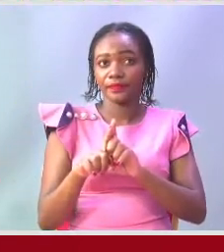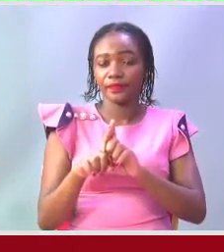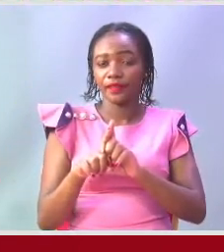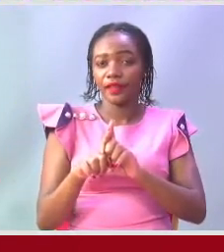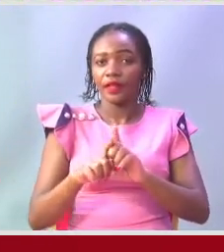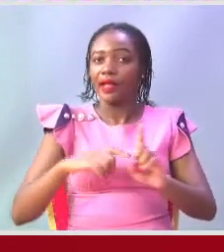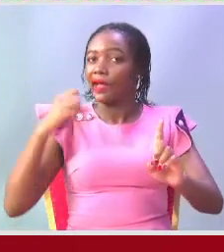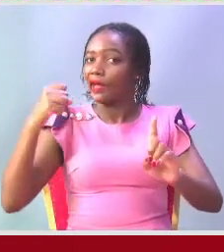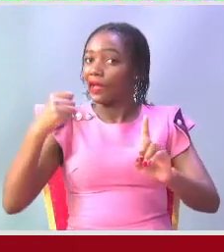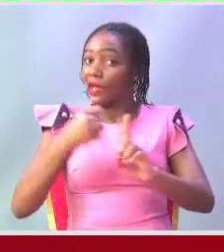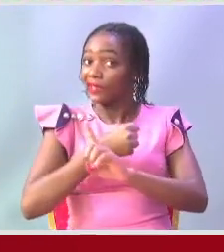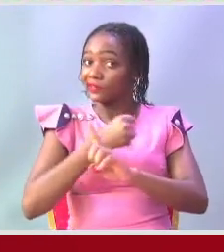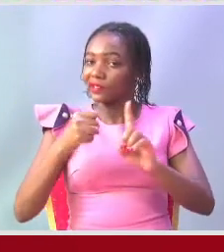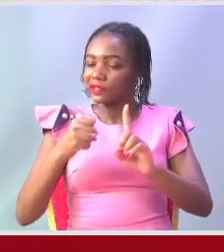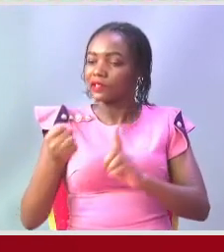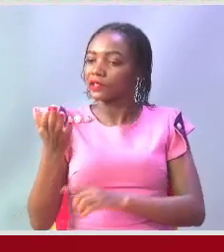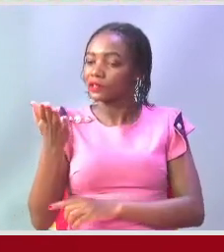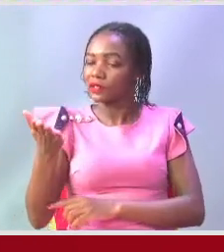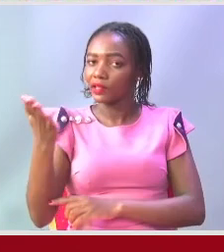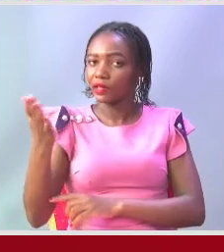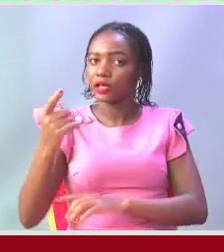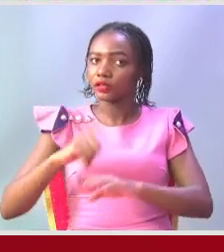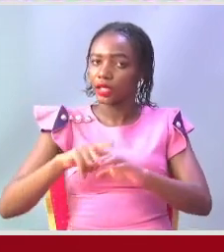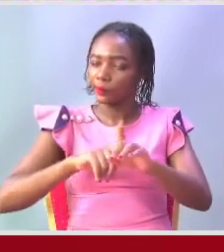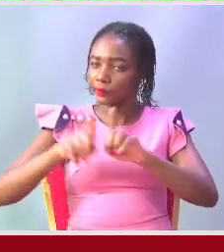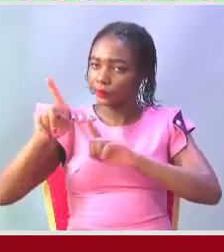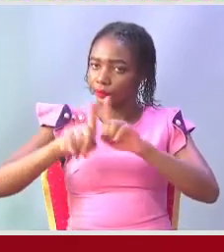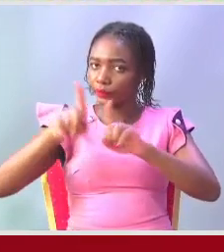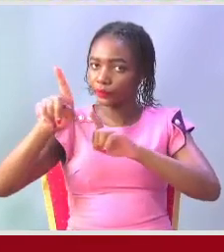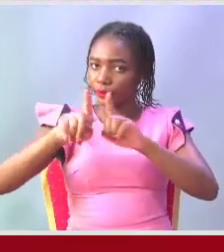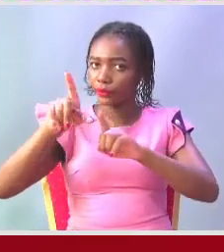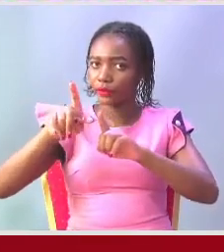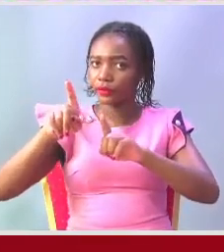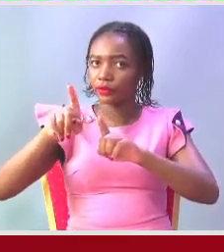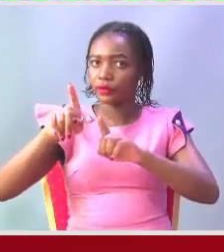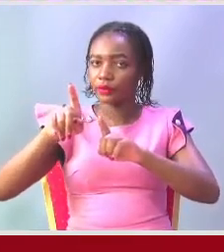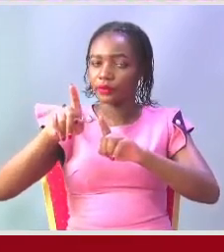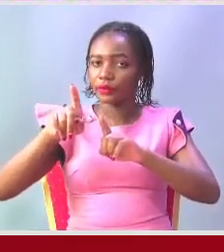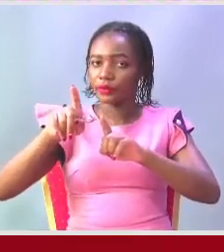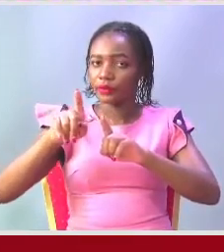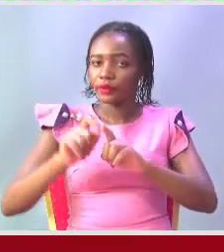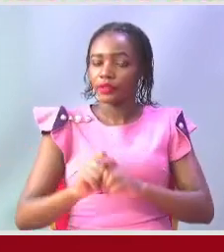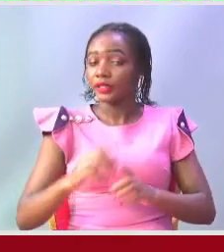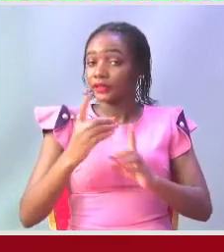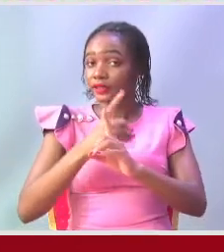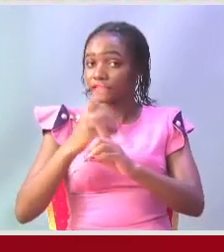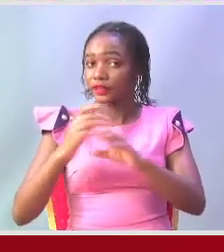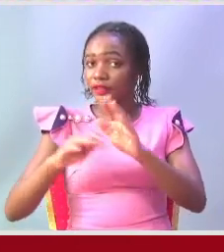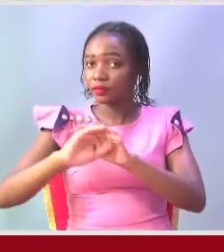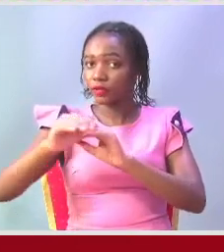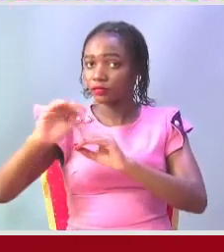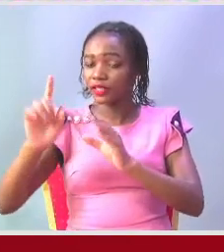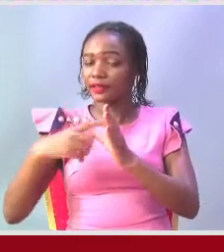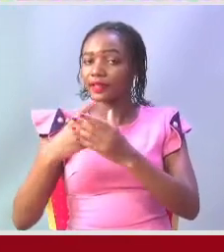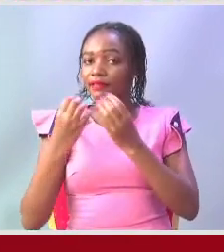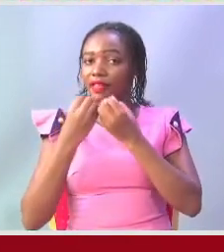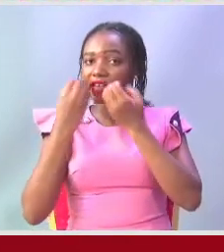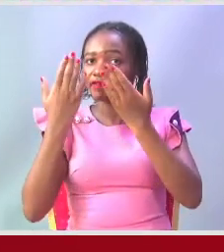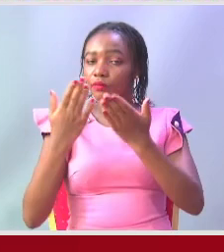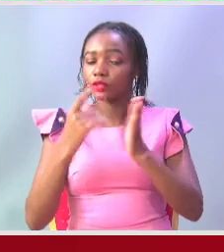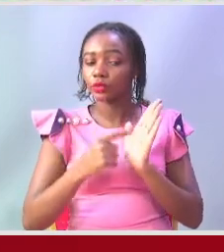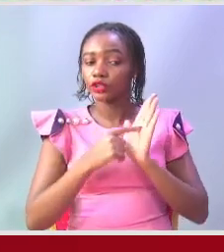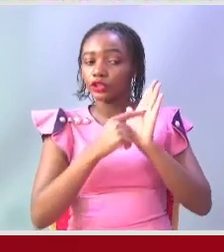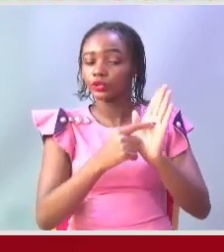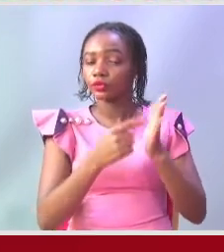by an IED along the border between Bura East and Hulugo sub-counties. The information reaching us indicates